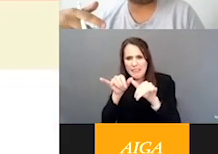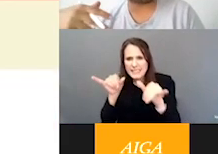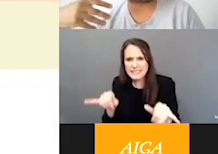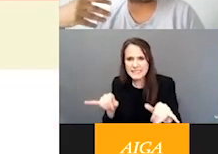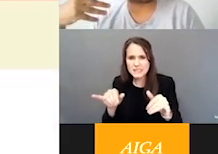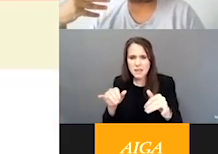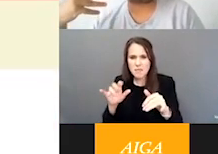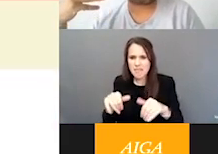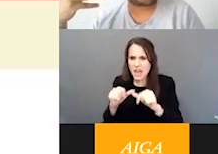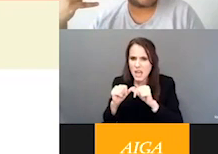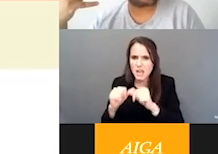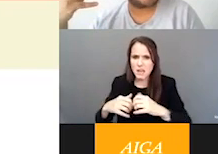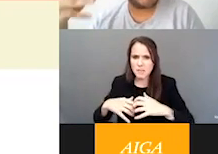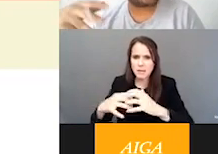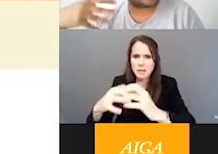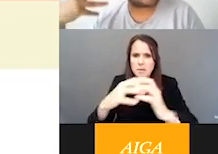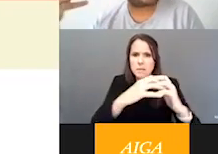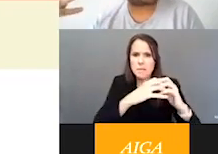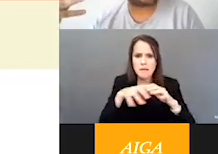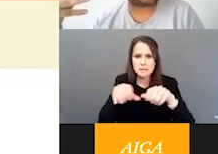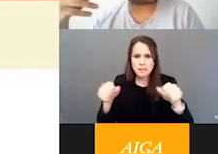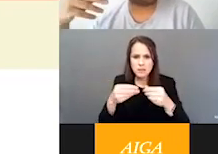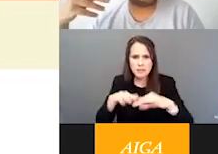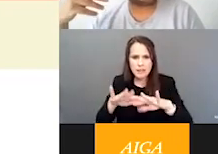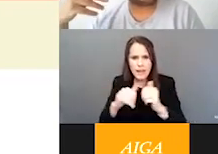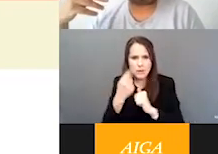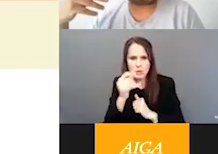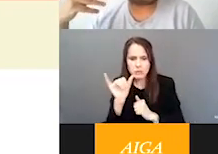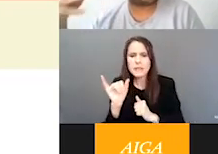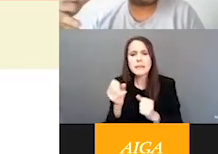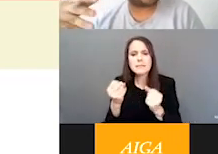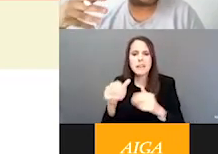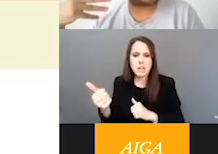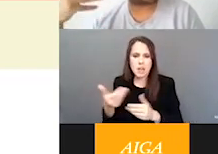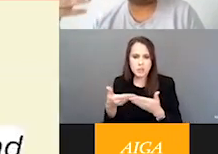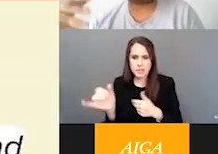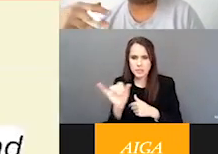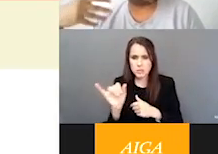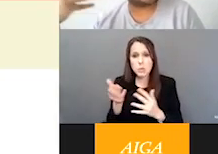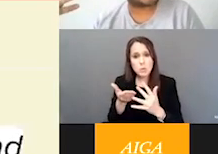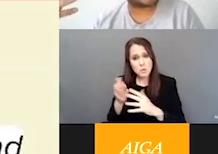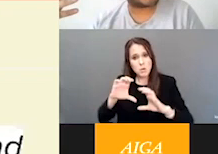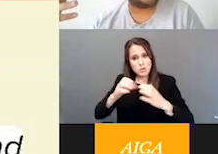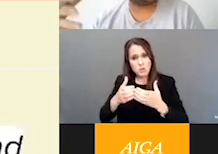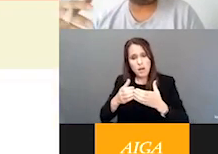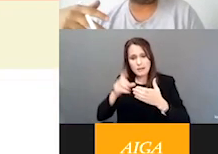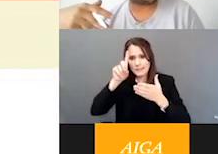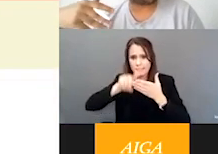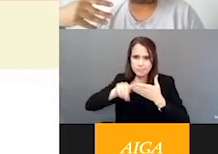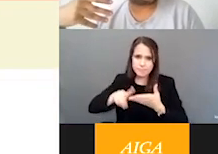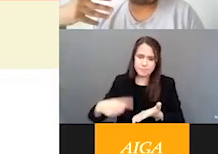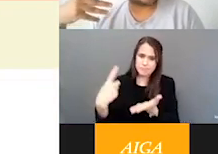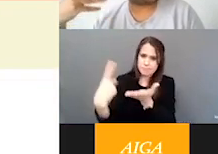colonization, colonialism, and many other things through a course that delves into history,